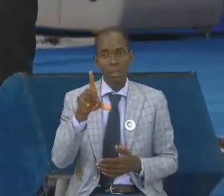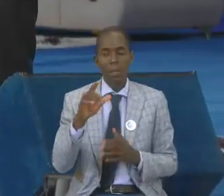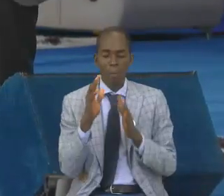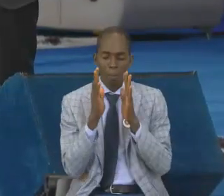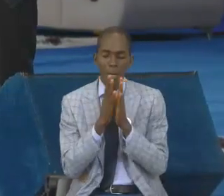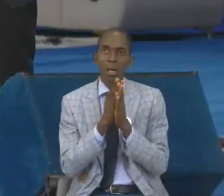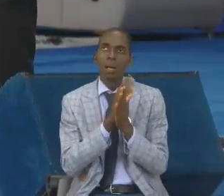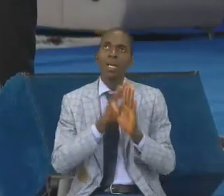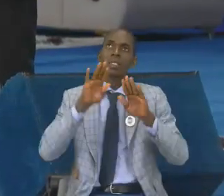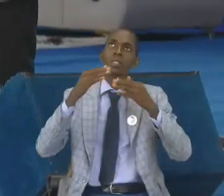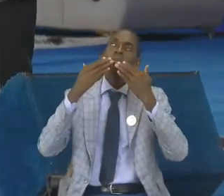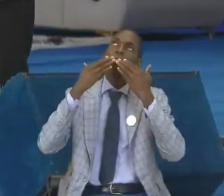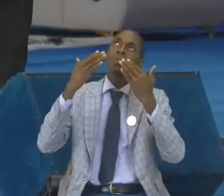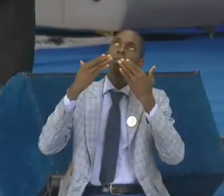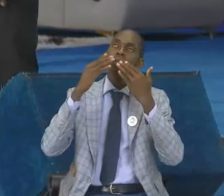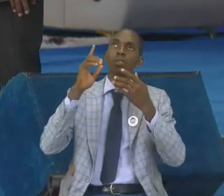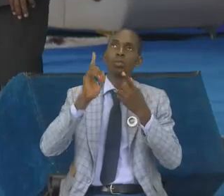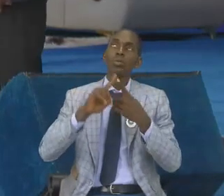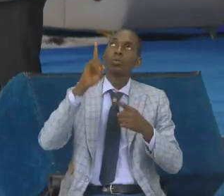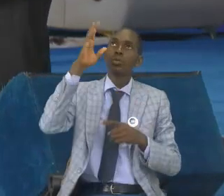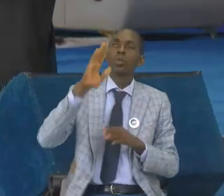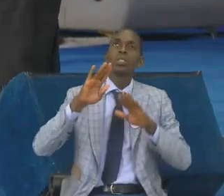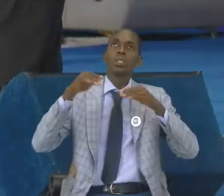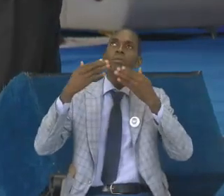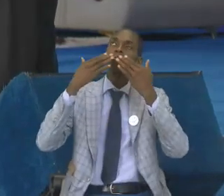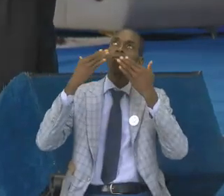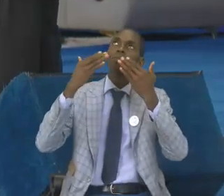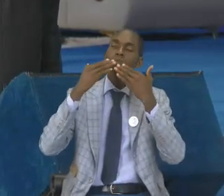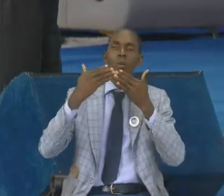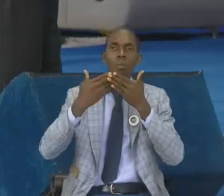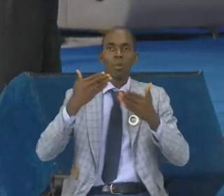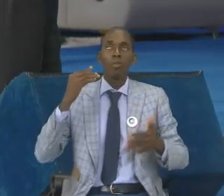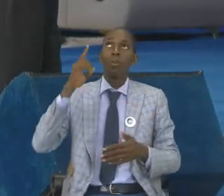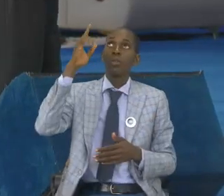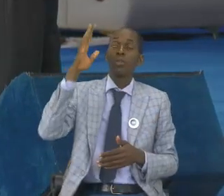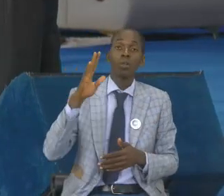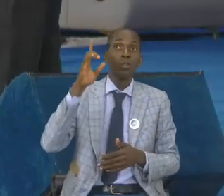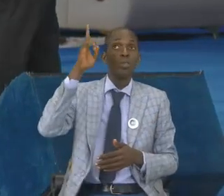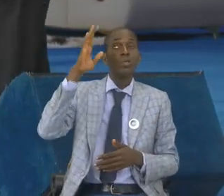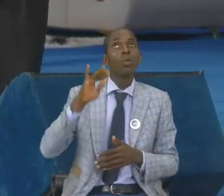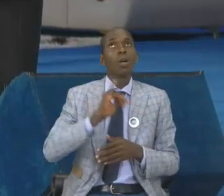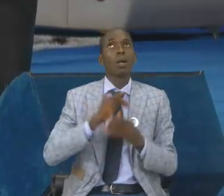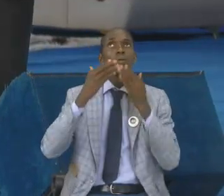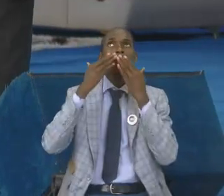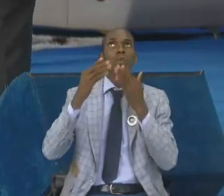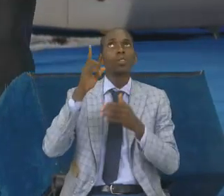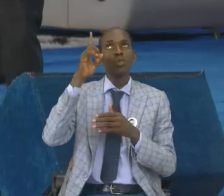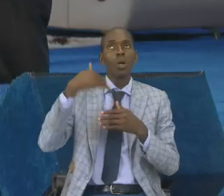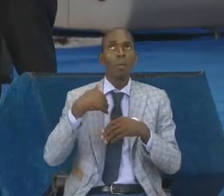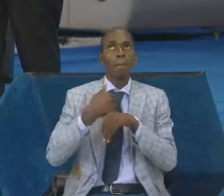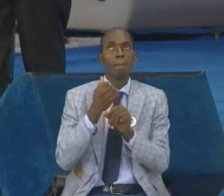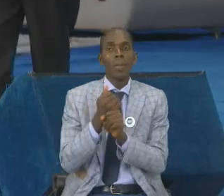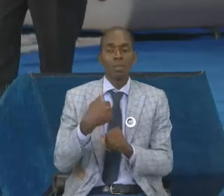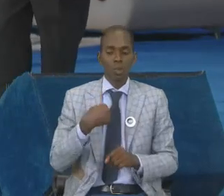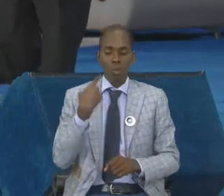thanks before his God. He gave thanks before his God. God, I thank you. You have made me who I